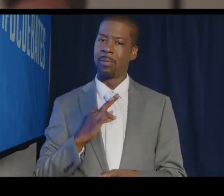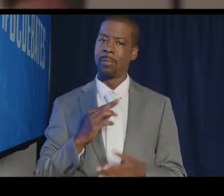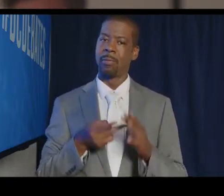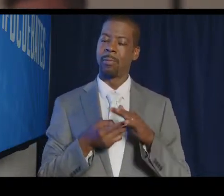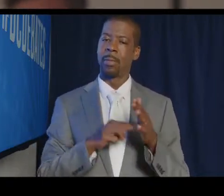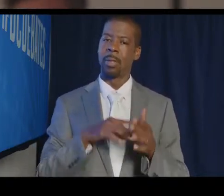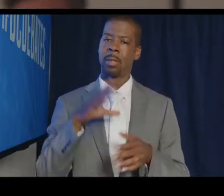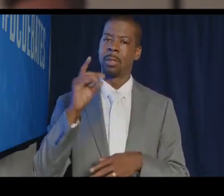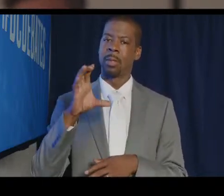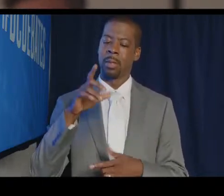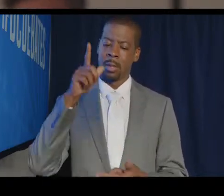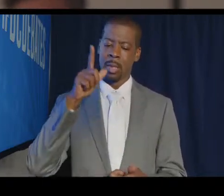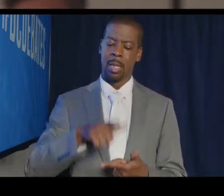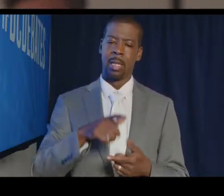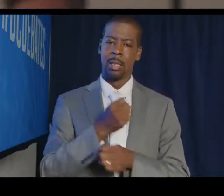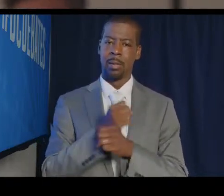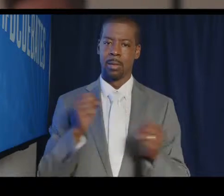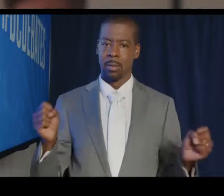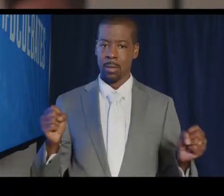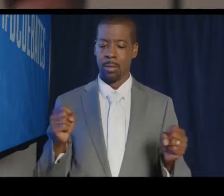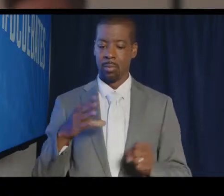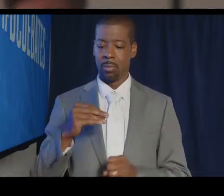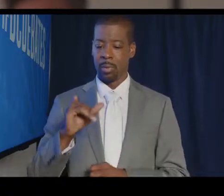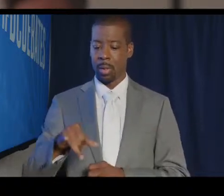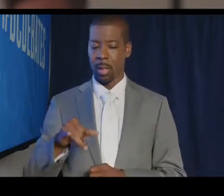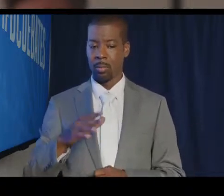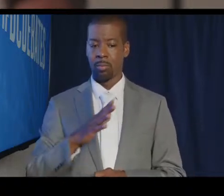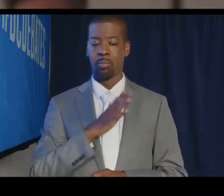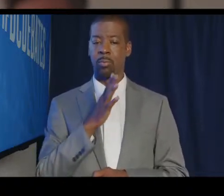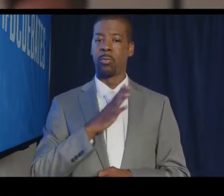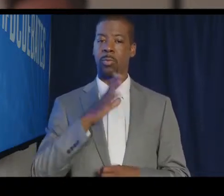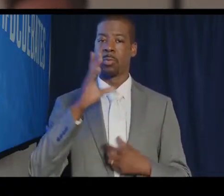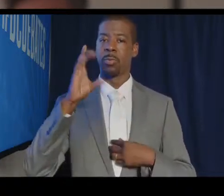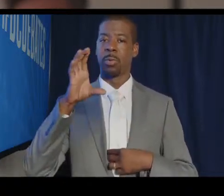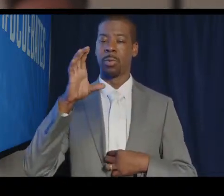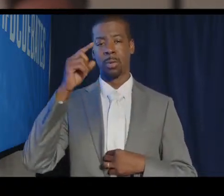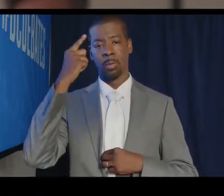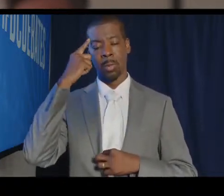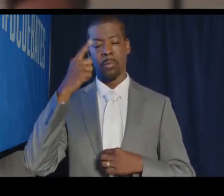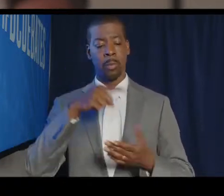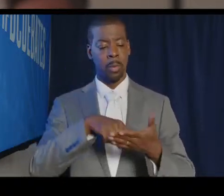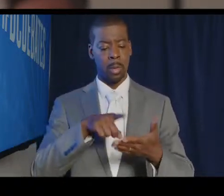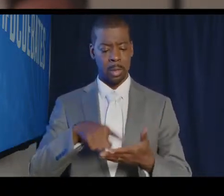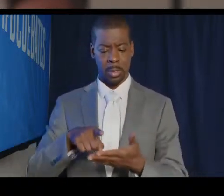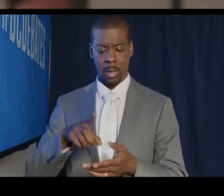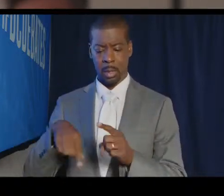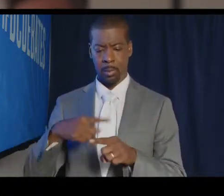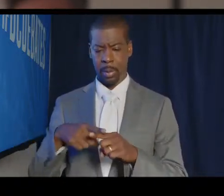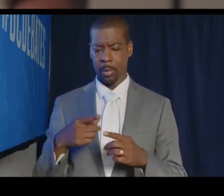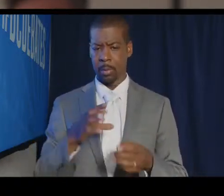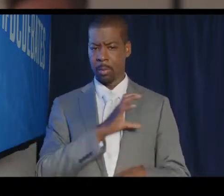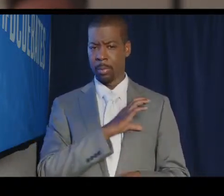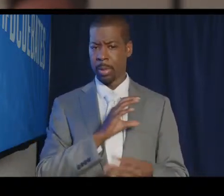response to Patterson's audit that her conclusions were, quote, at odds with reality,